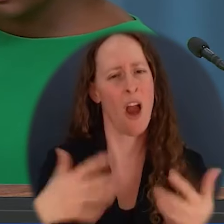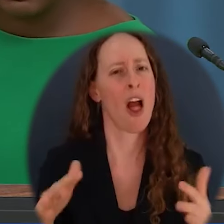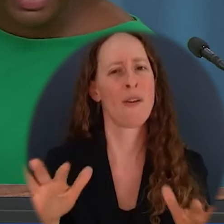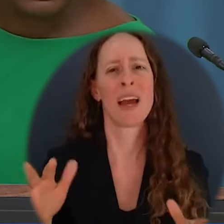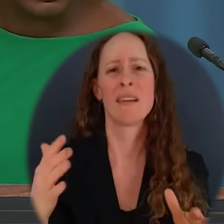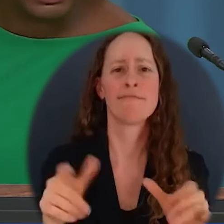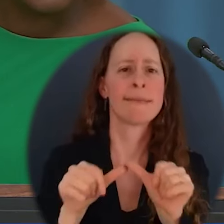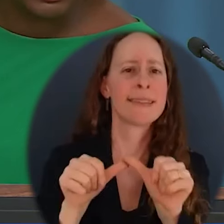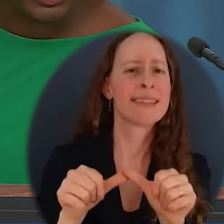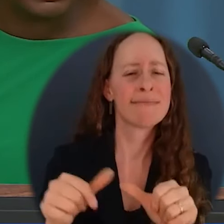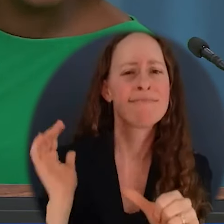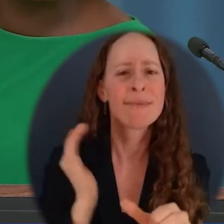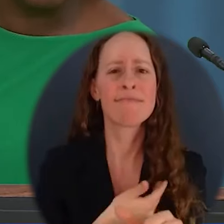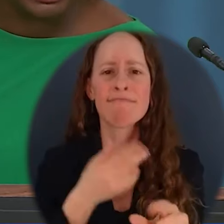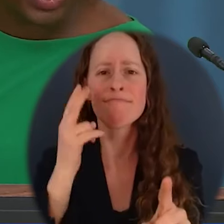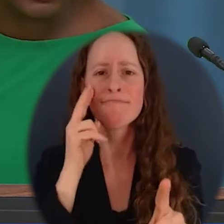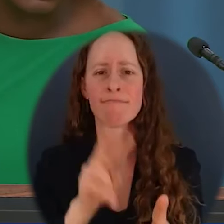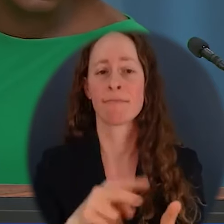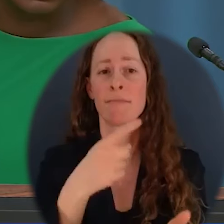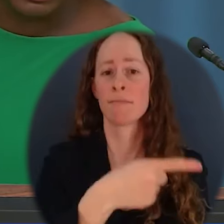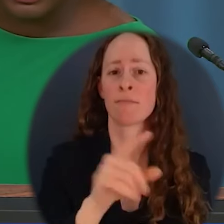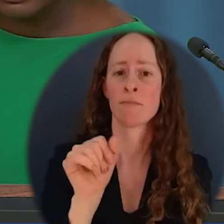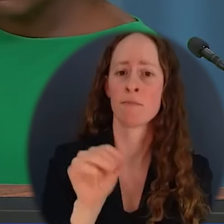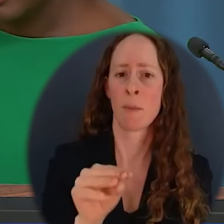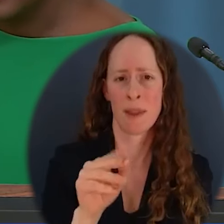the responsibility of social media to make sure